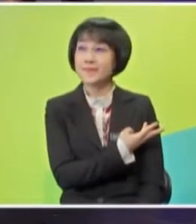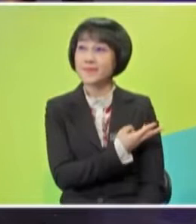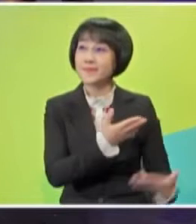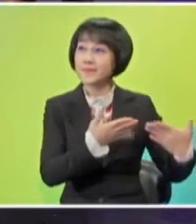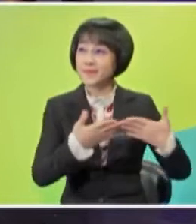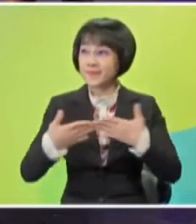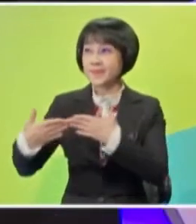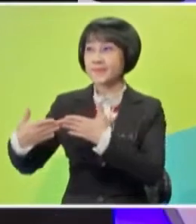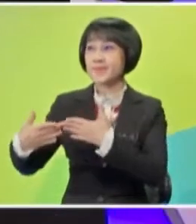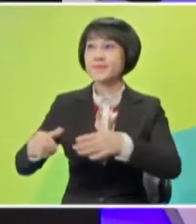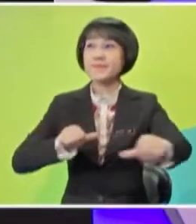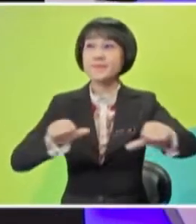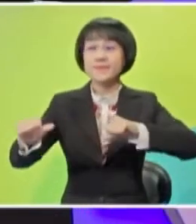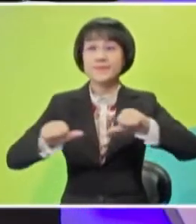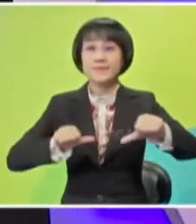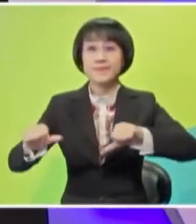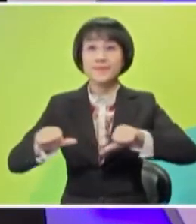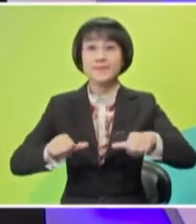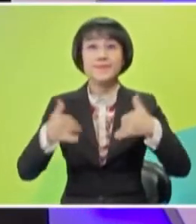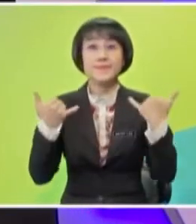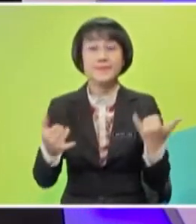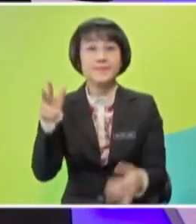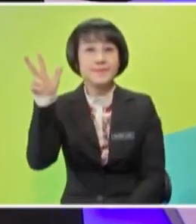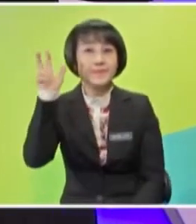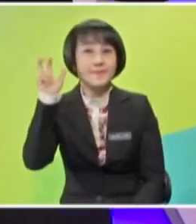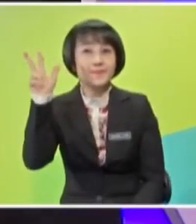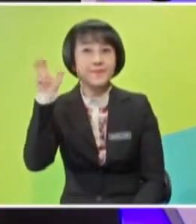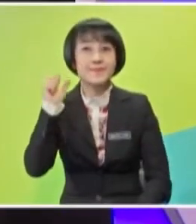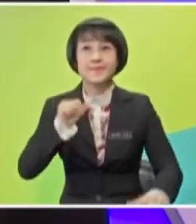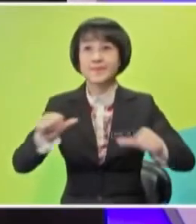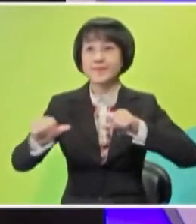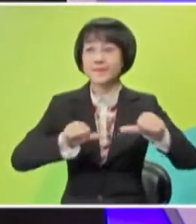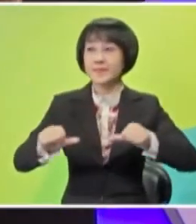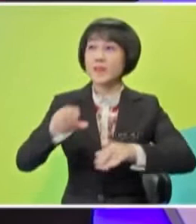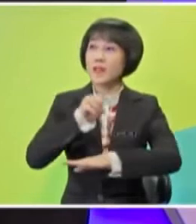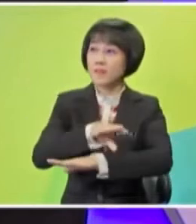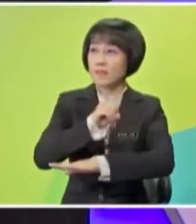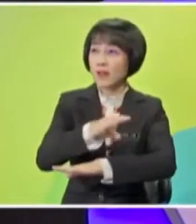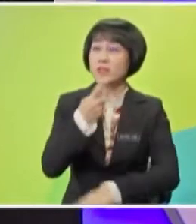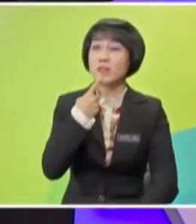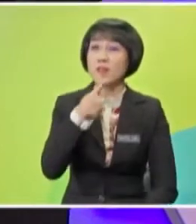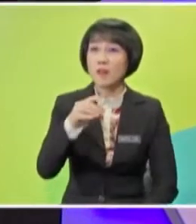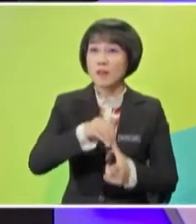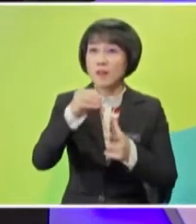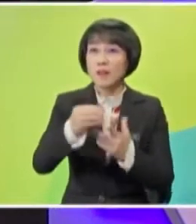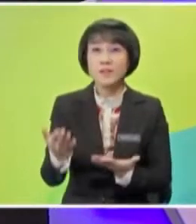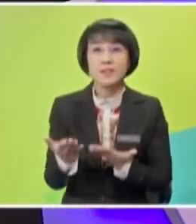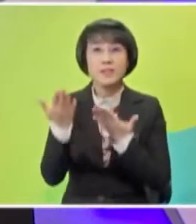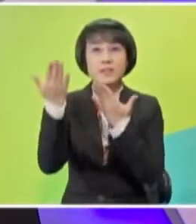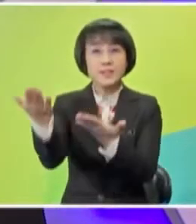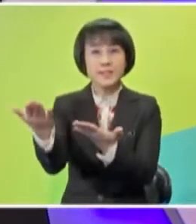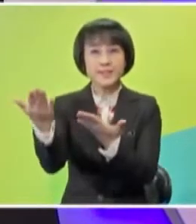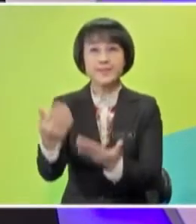activity. So we are going to do listening activity, advice order, or suggestions.